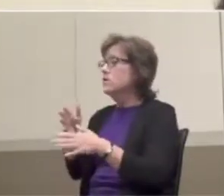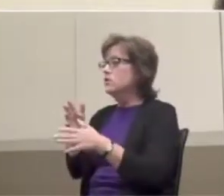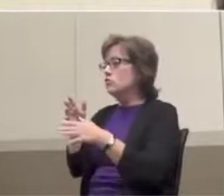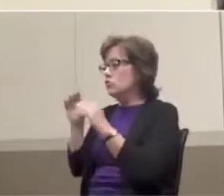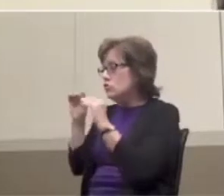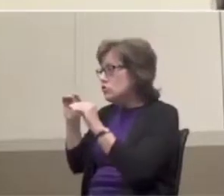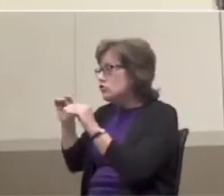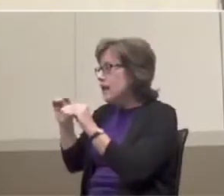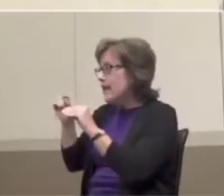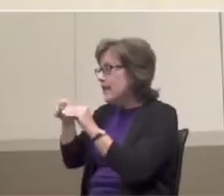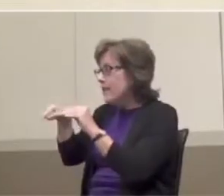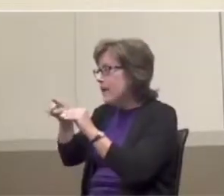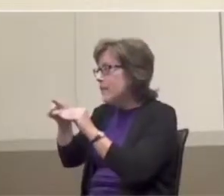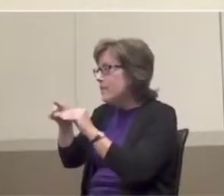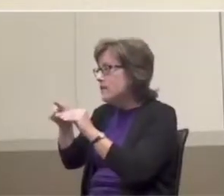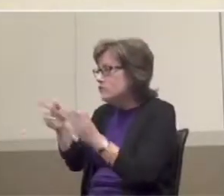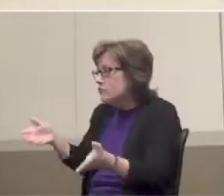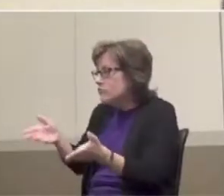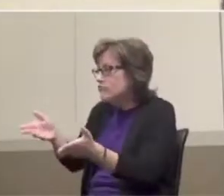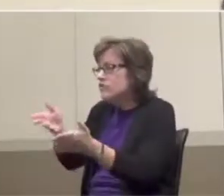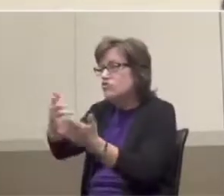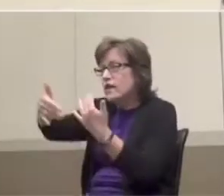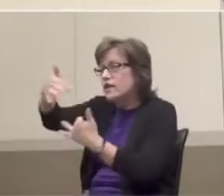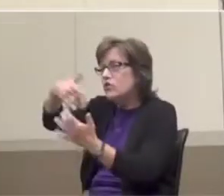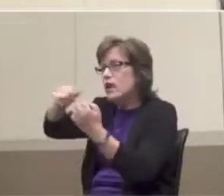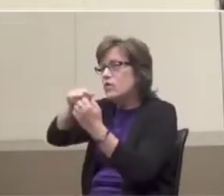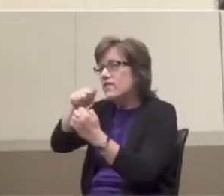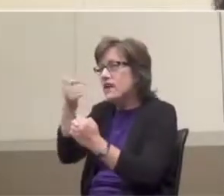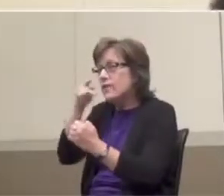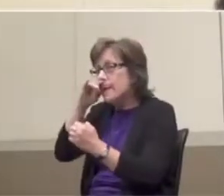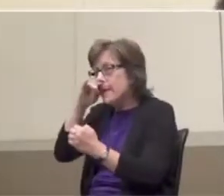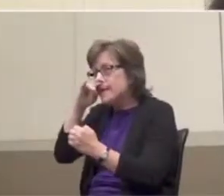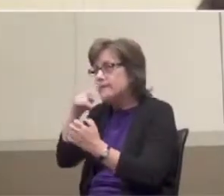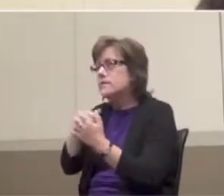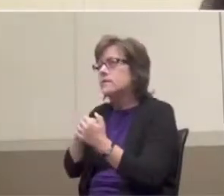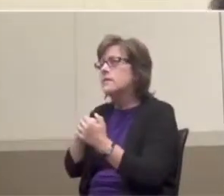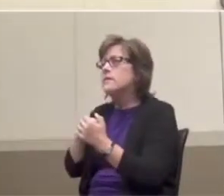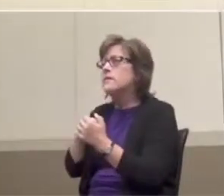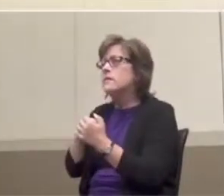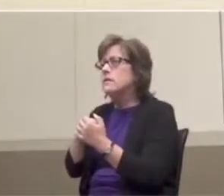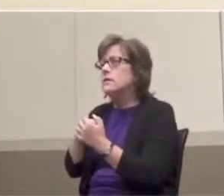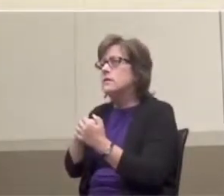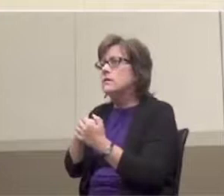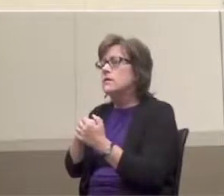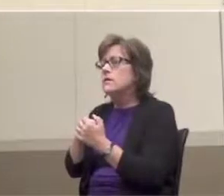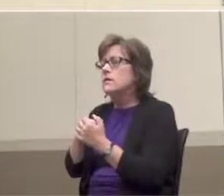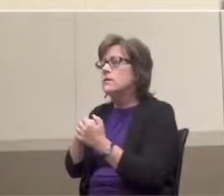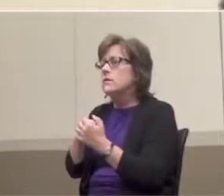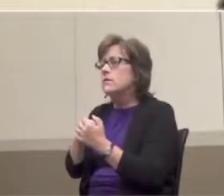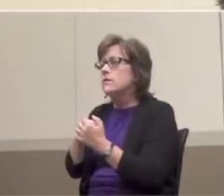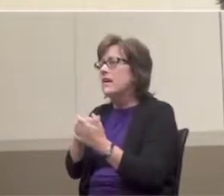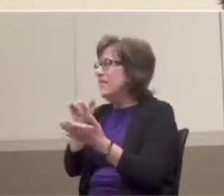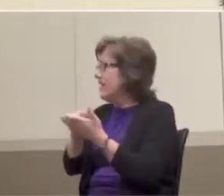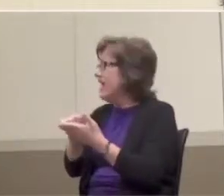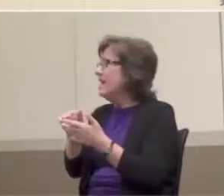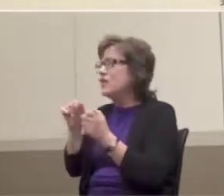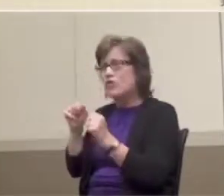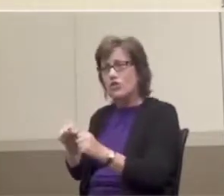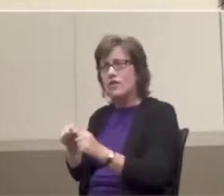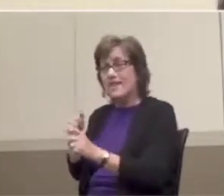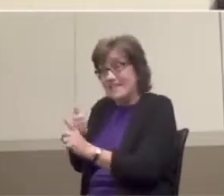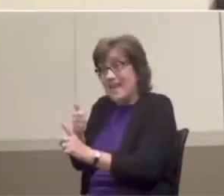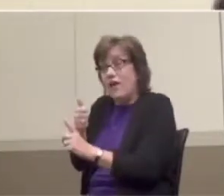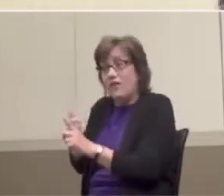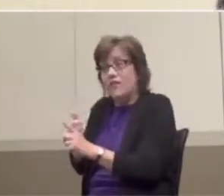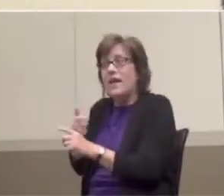to interact with other kids, that in a way can have them stick out like a sore thumb. Yes. Because then